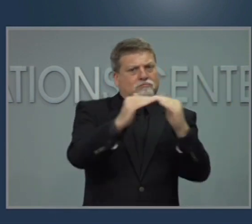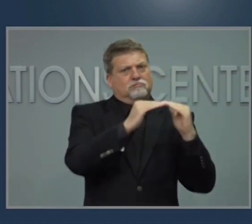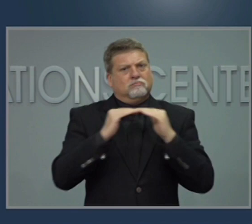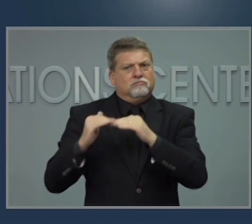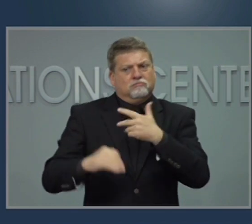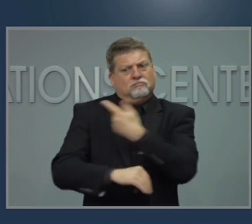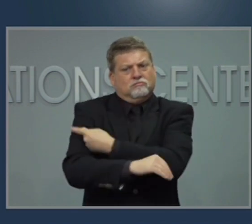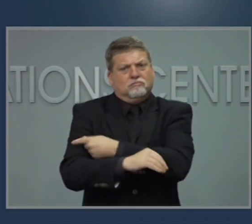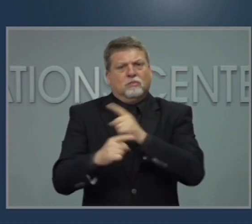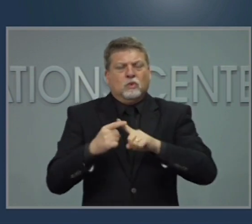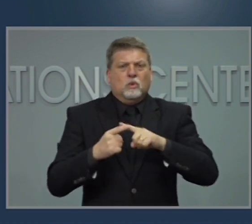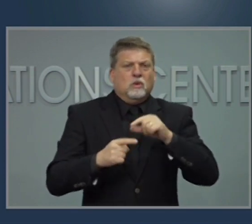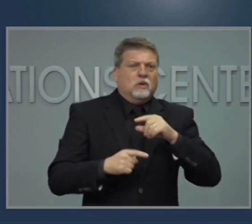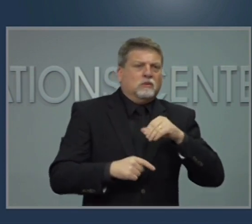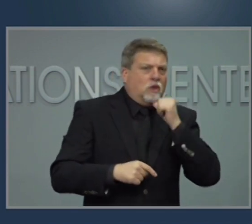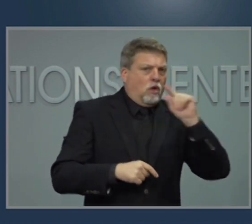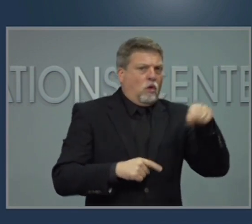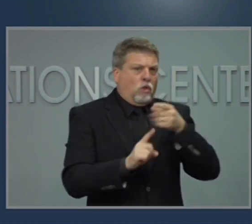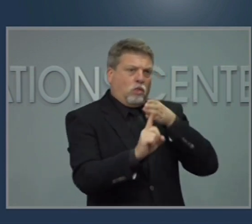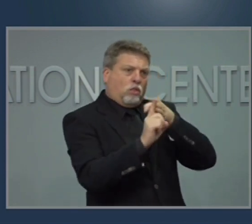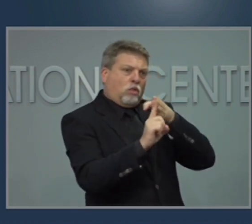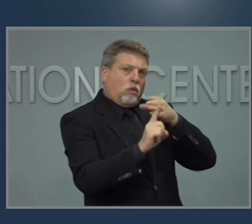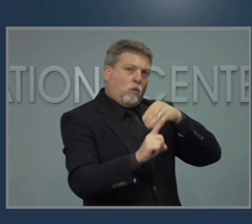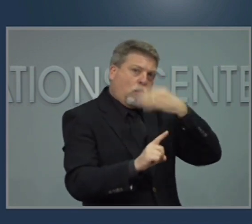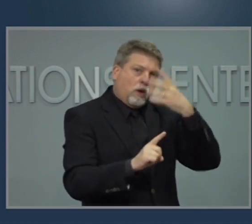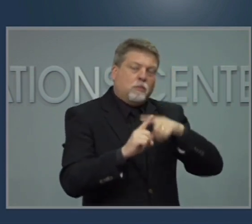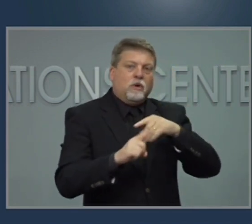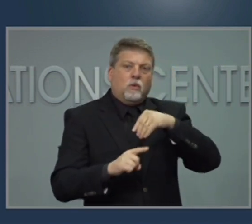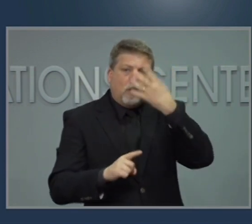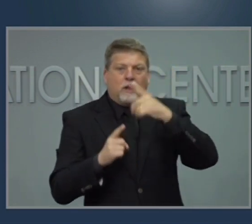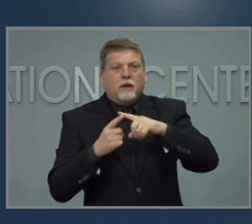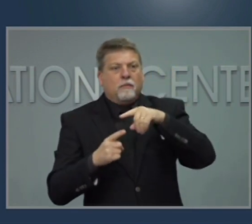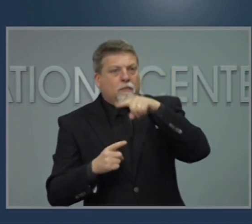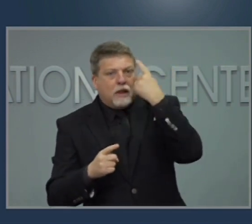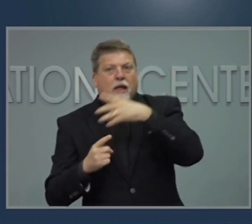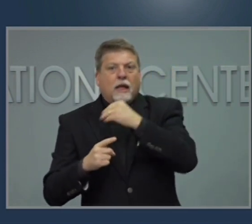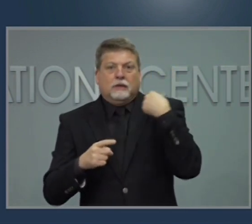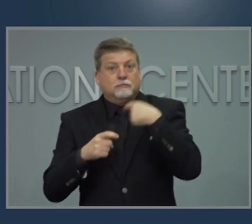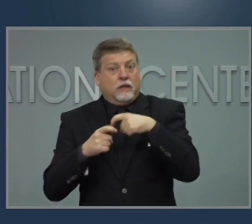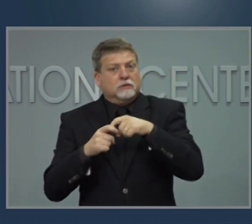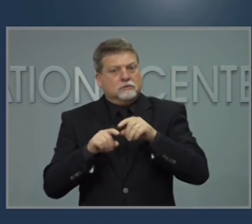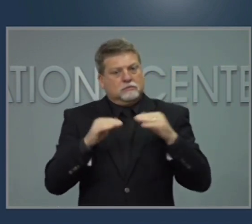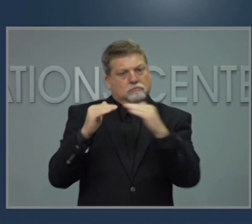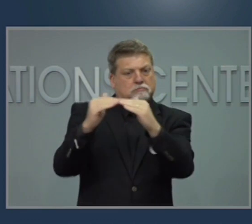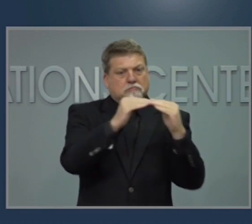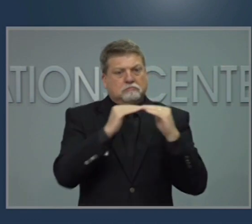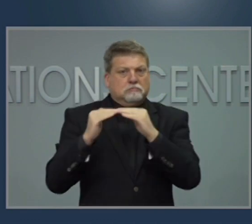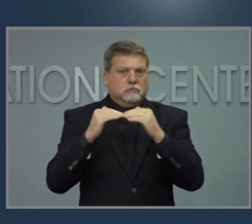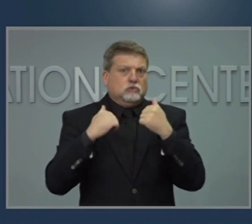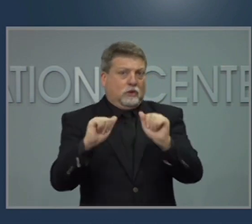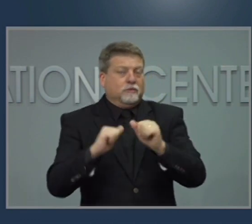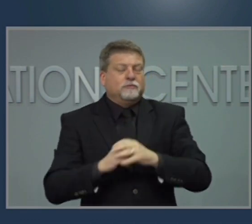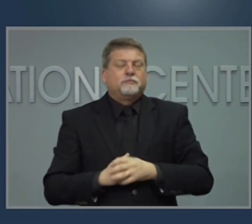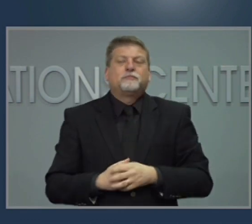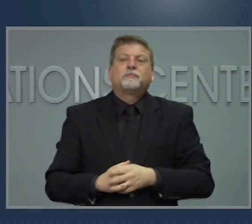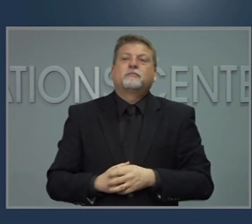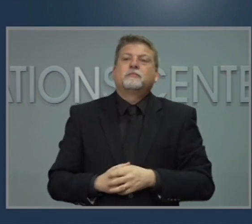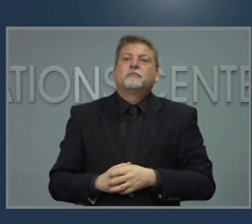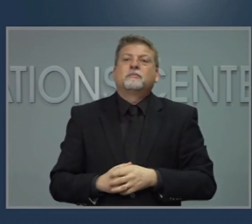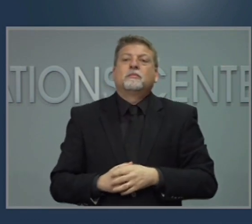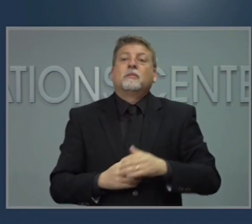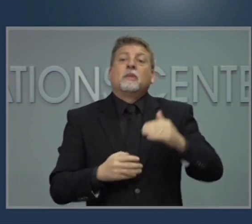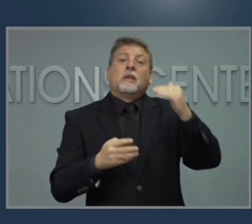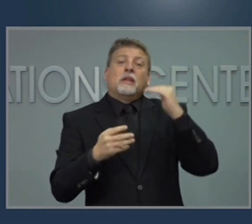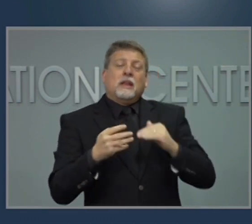been pervasive around much of the country. And lastly, the vast majority of those at highest risk of